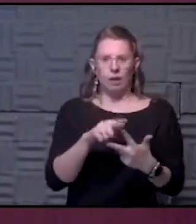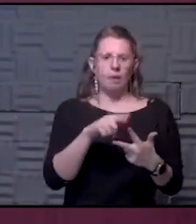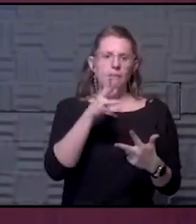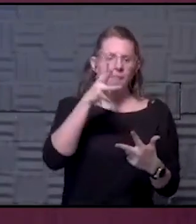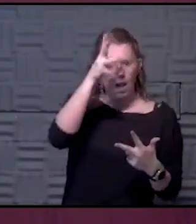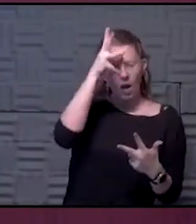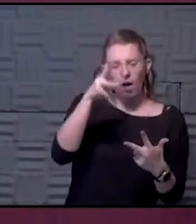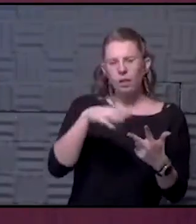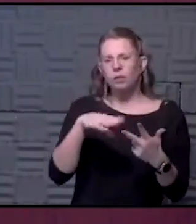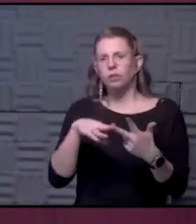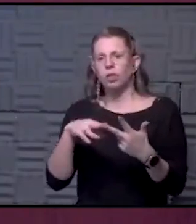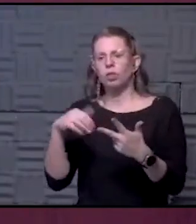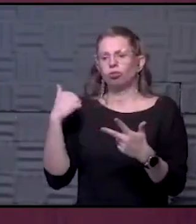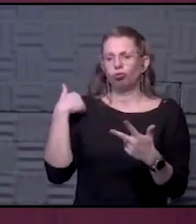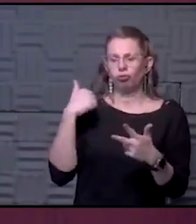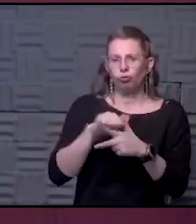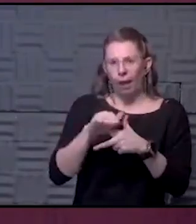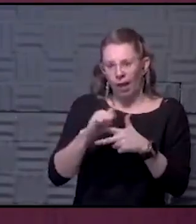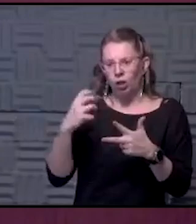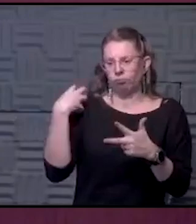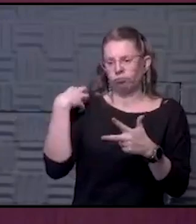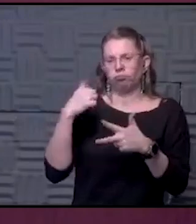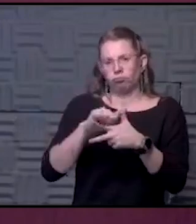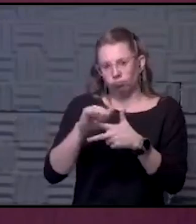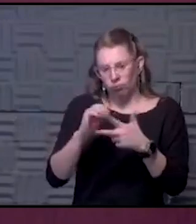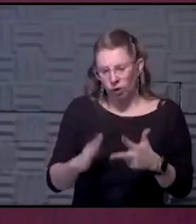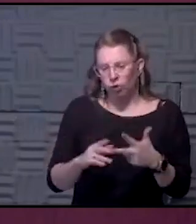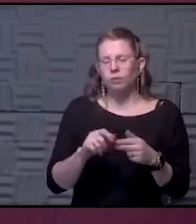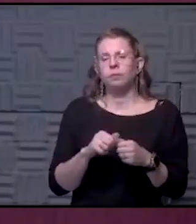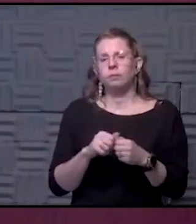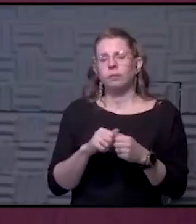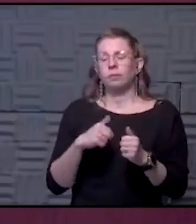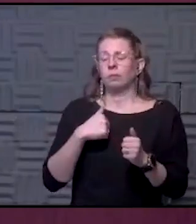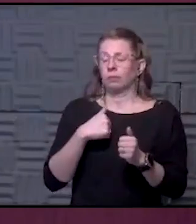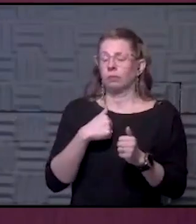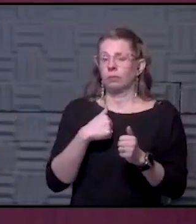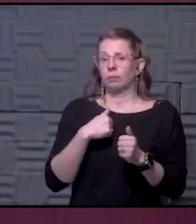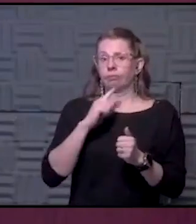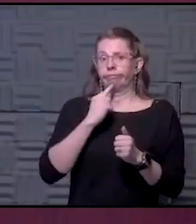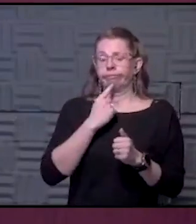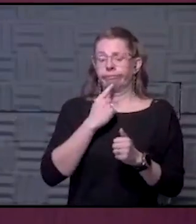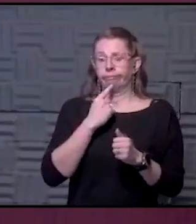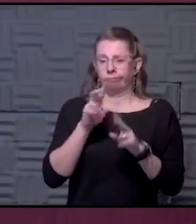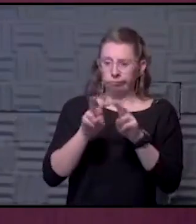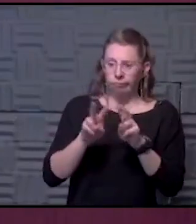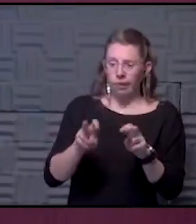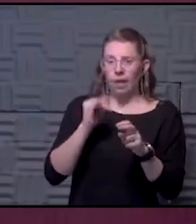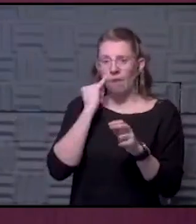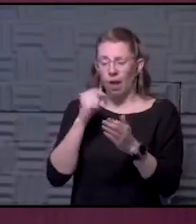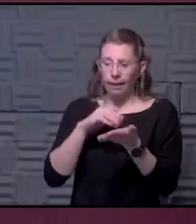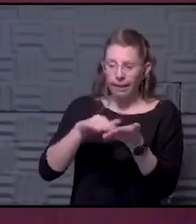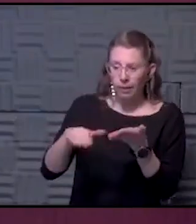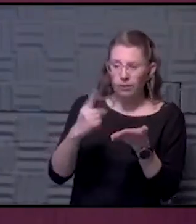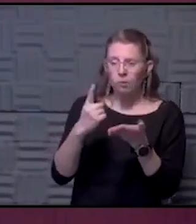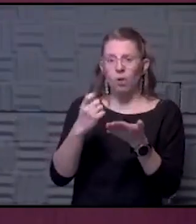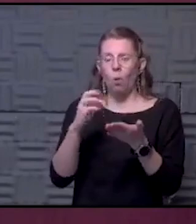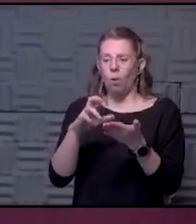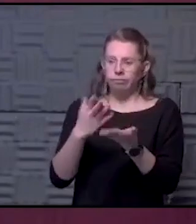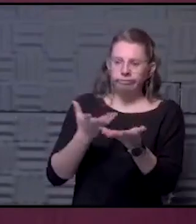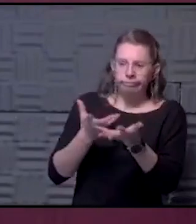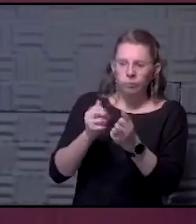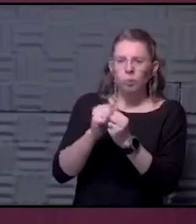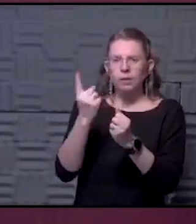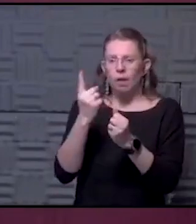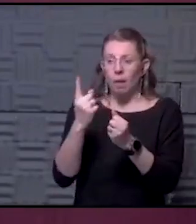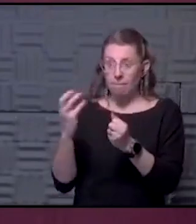trainer, physicians, to get an expert to review that. I take it very seriously when I clear someone or talk with someone about going back to sports